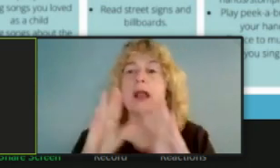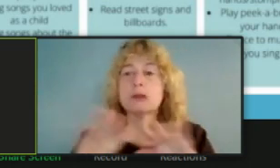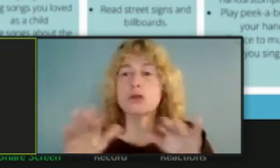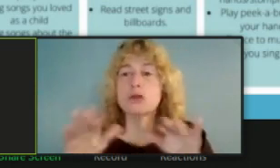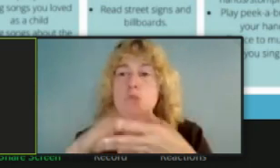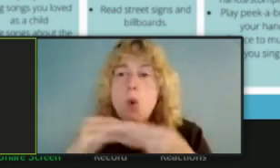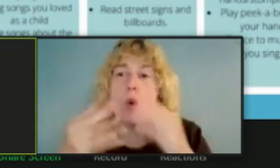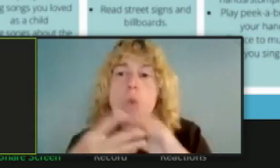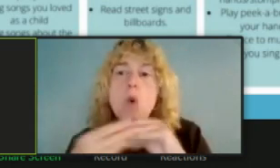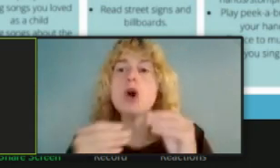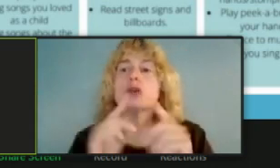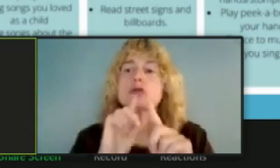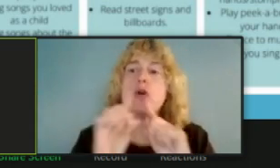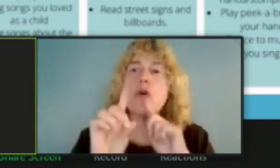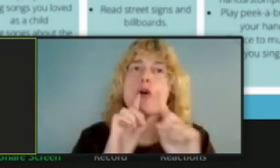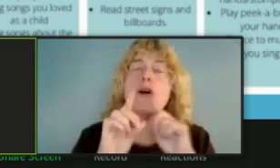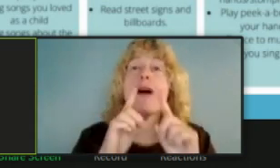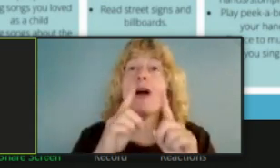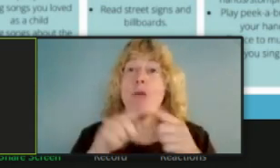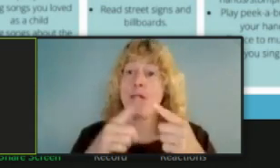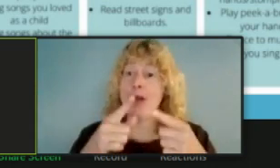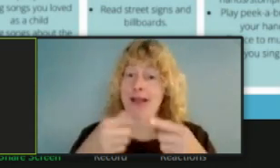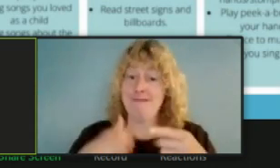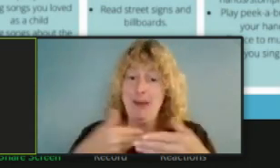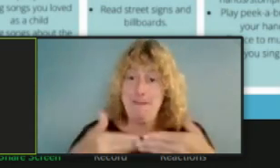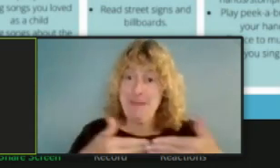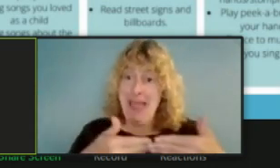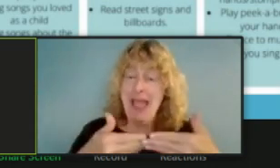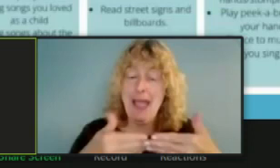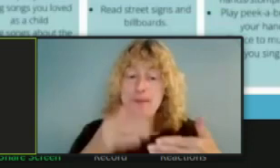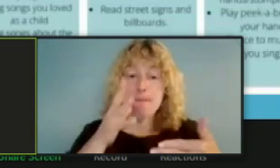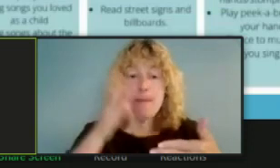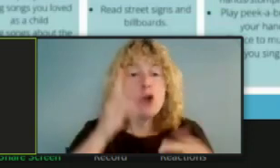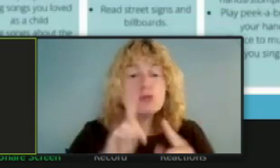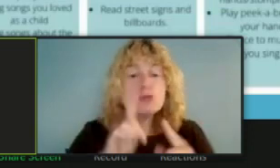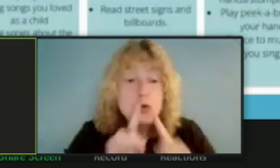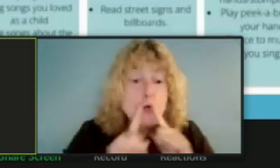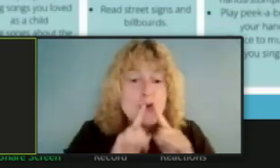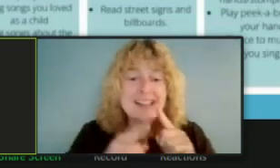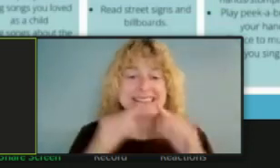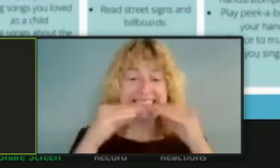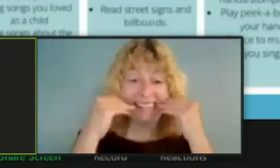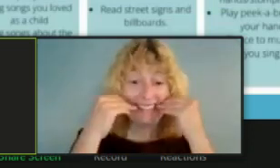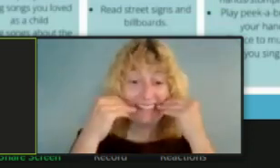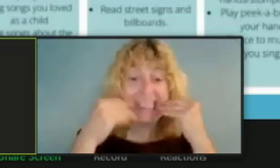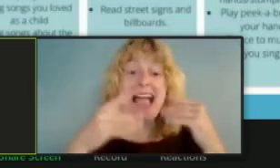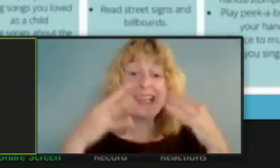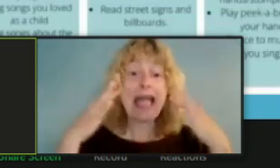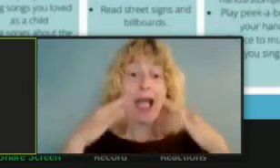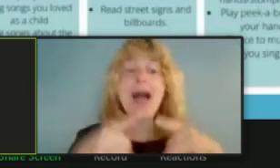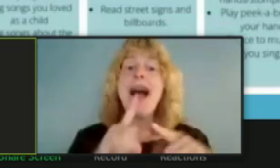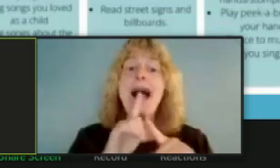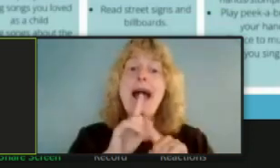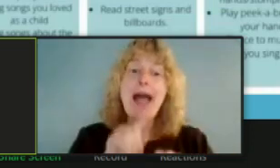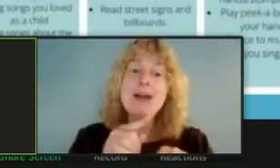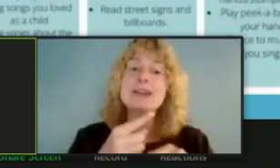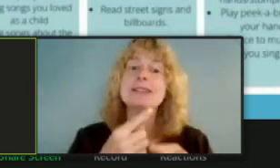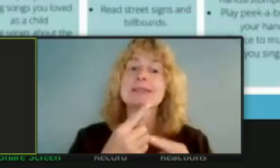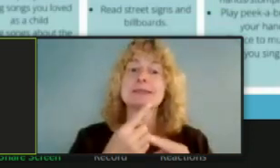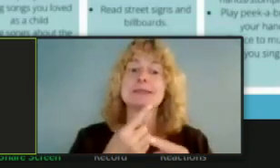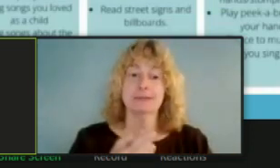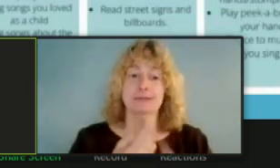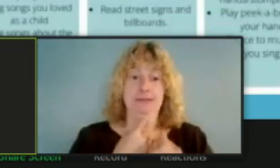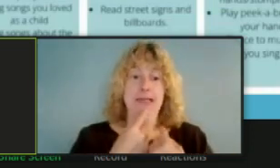smiles, and sounds, listen to sounds, answer and repeat back what you